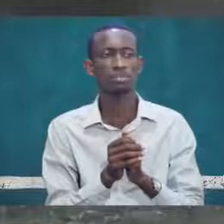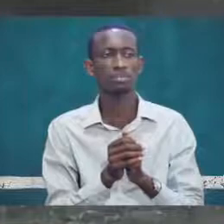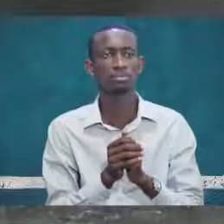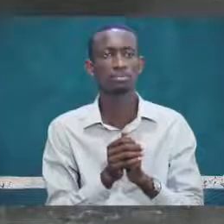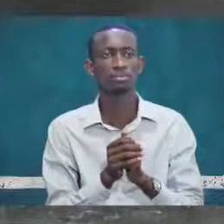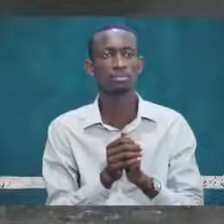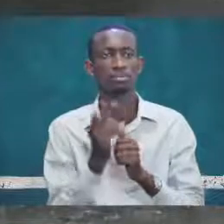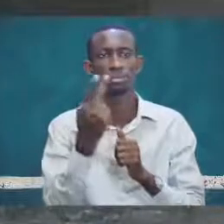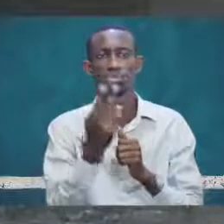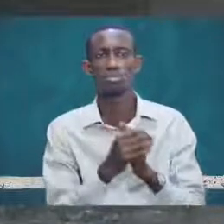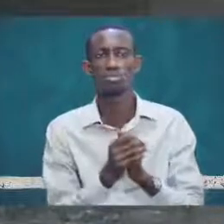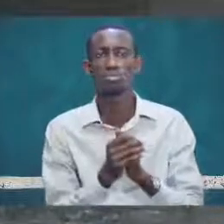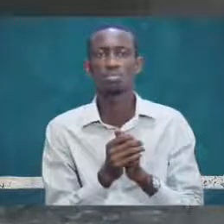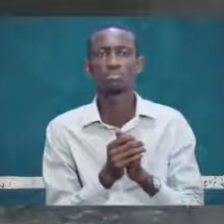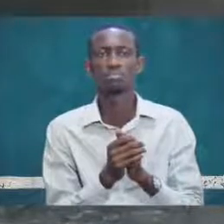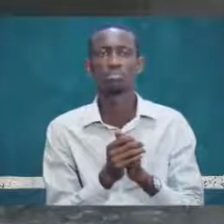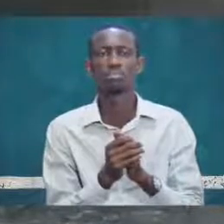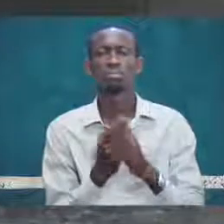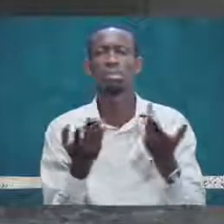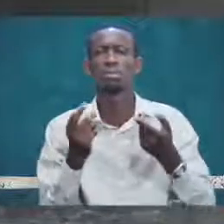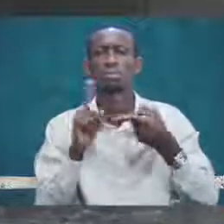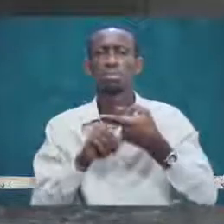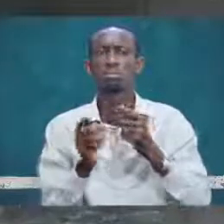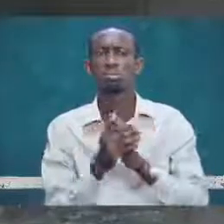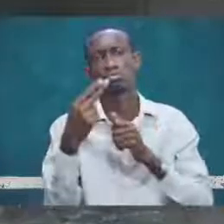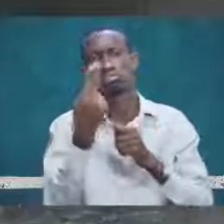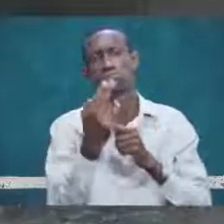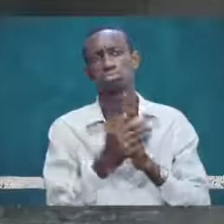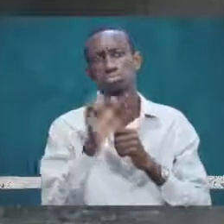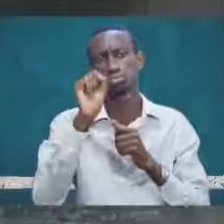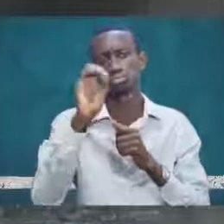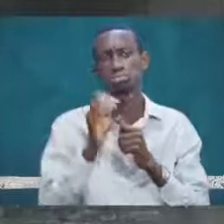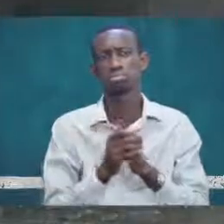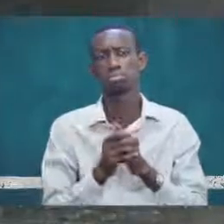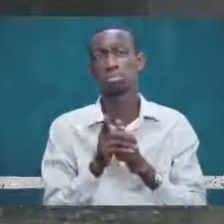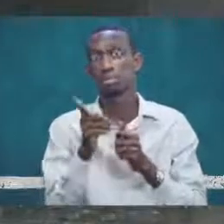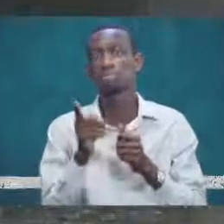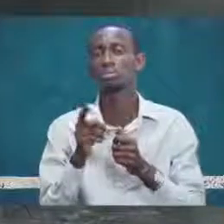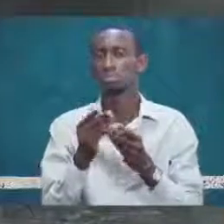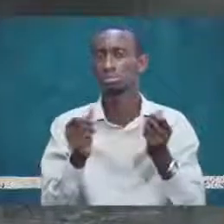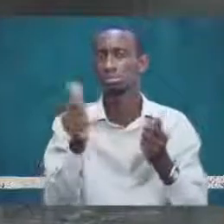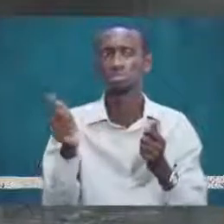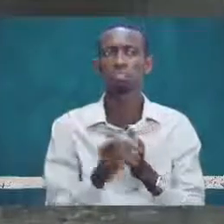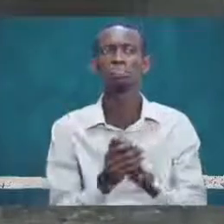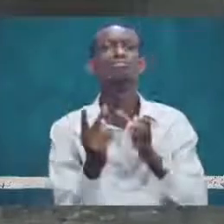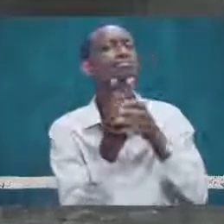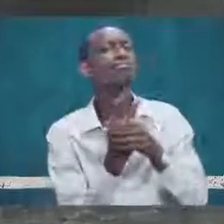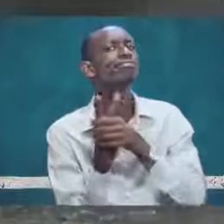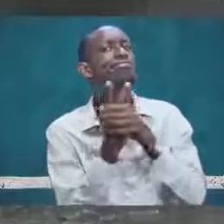combining with maybe dilute sulfuric acid. This is another solution,